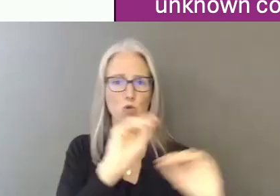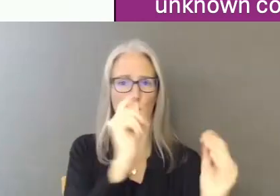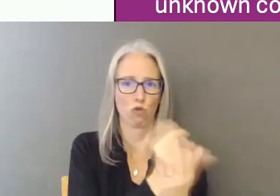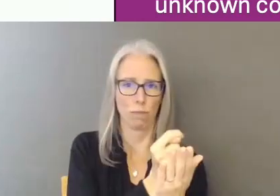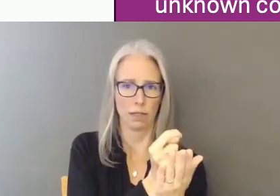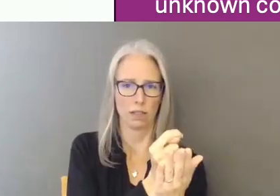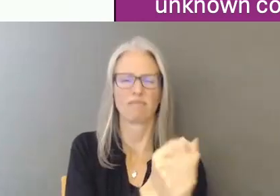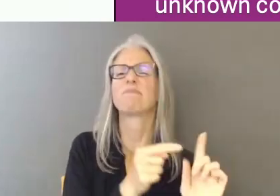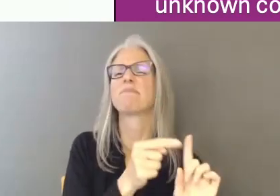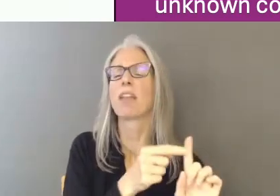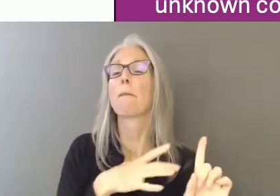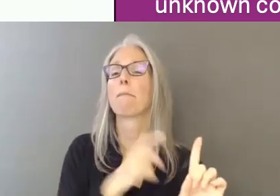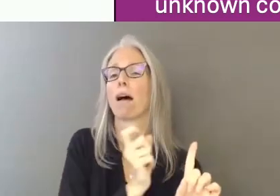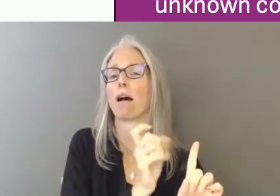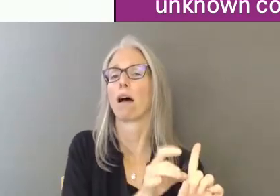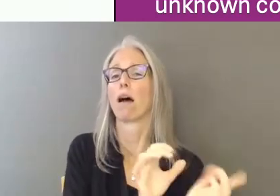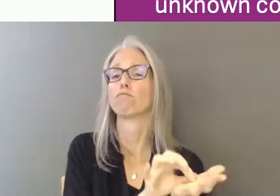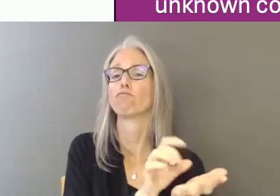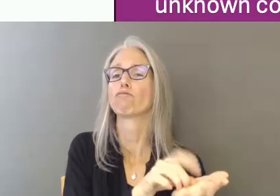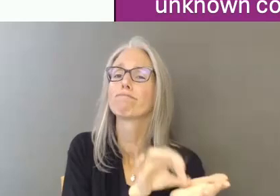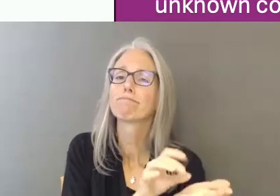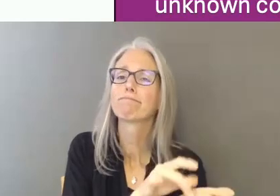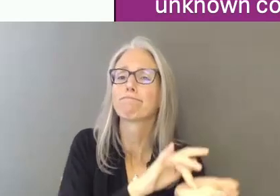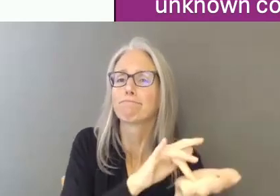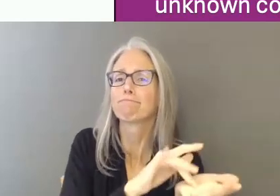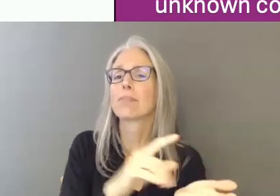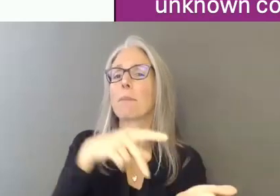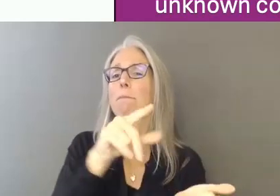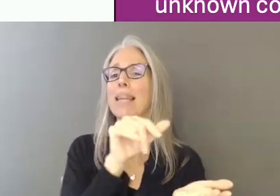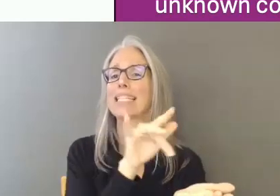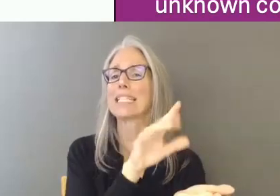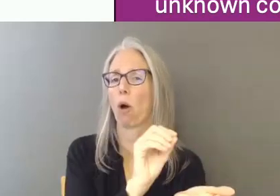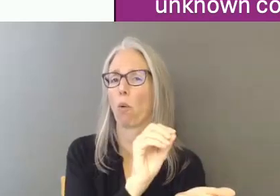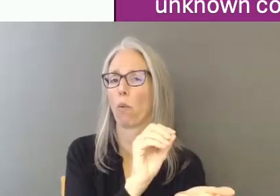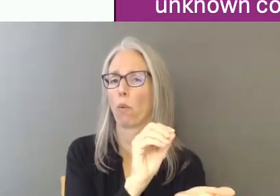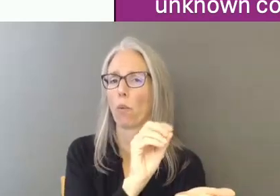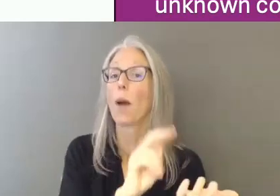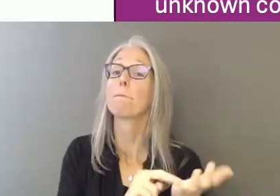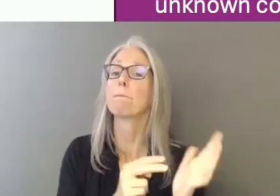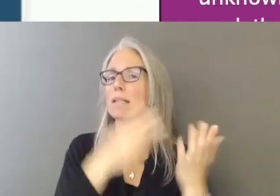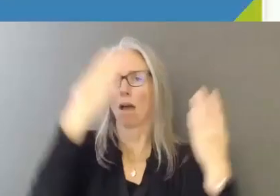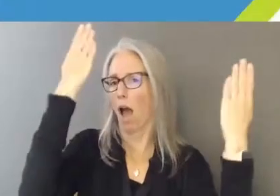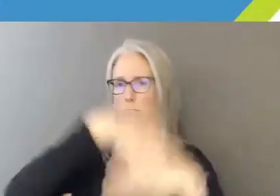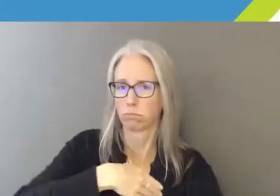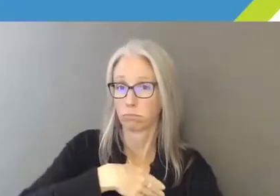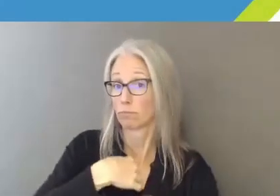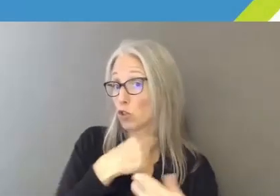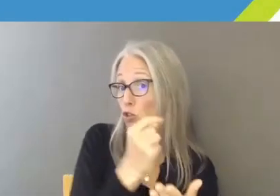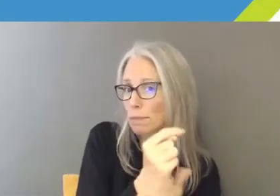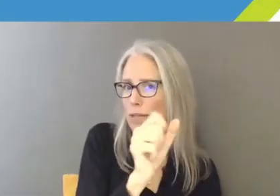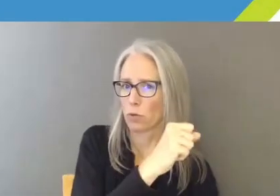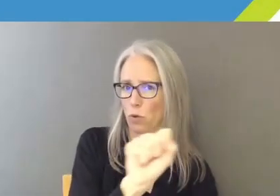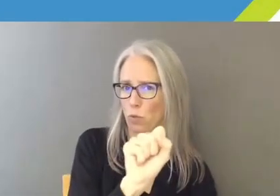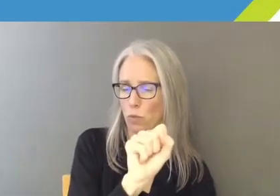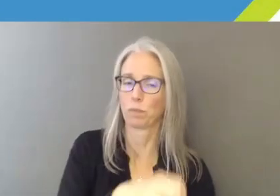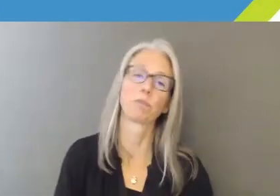treatment group will receive a placebo where they can't tell the difference between whether they're in the treatment group or not. And the reason randomization is